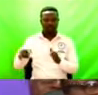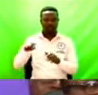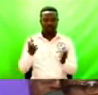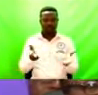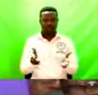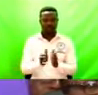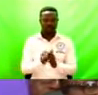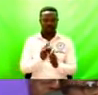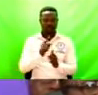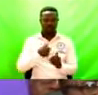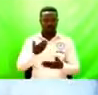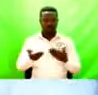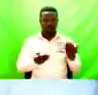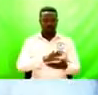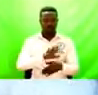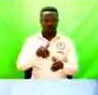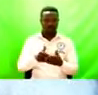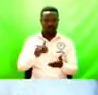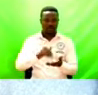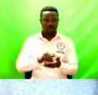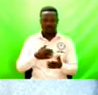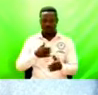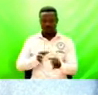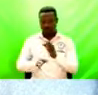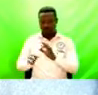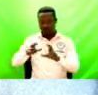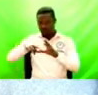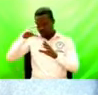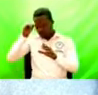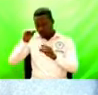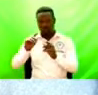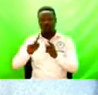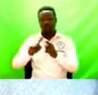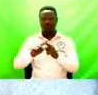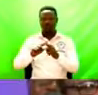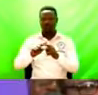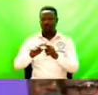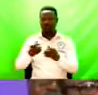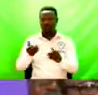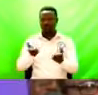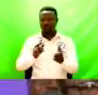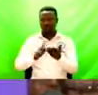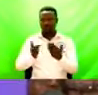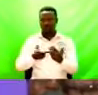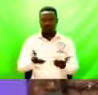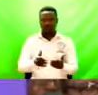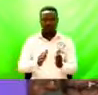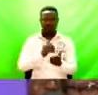and I welcome you once again on behalf of our dear chairman to this service. Amen.